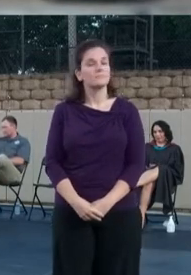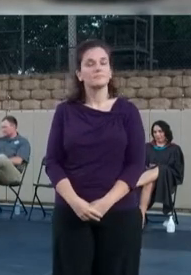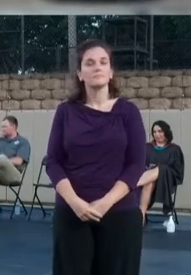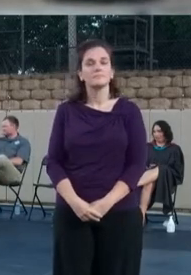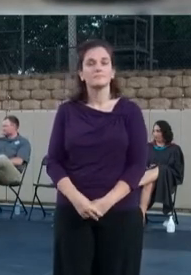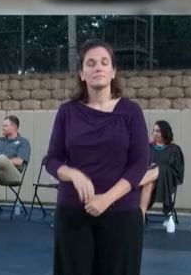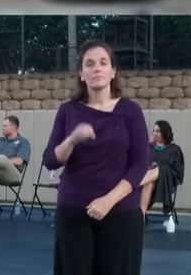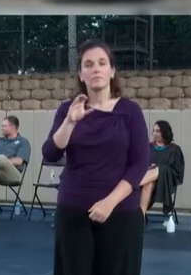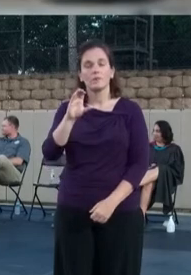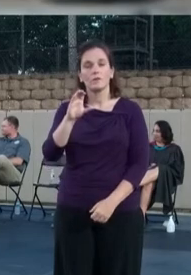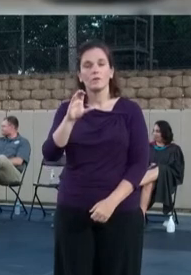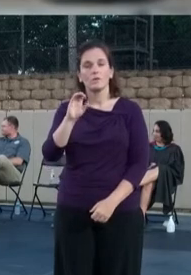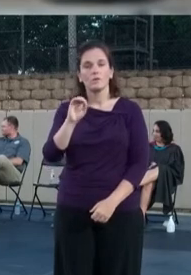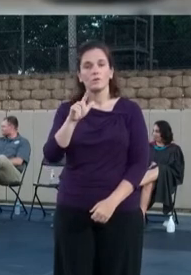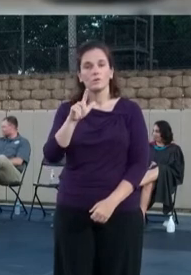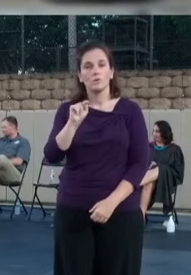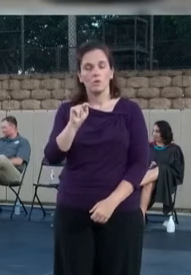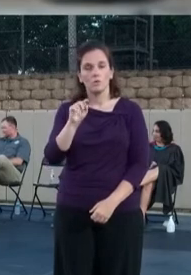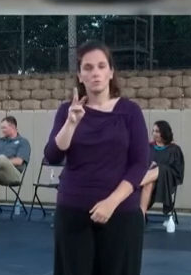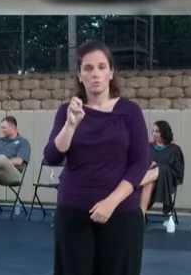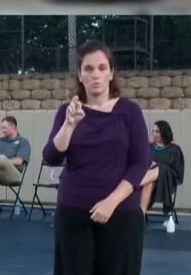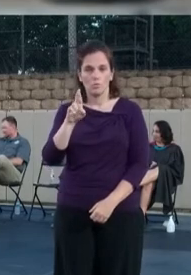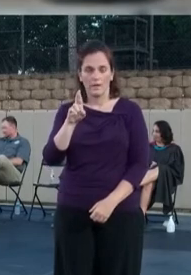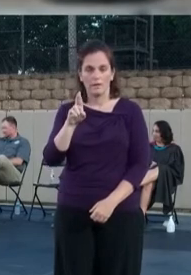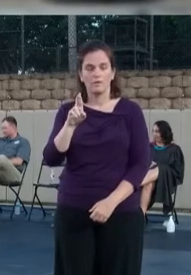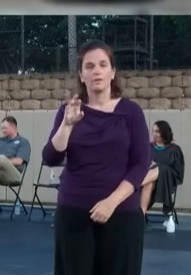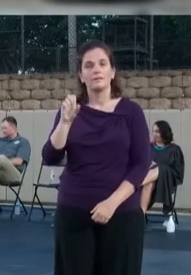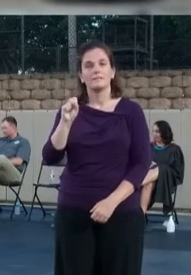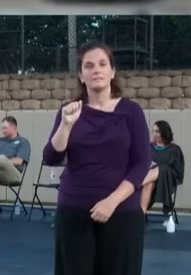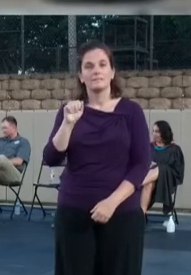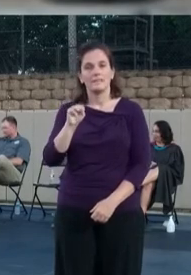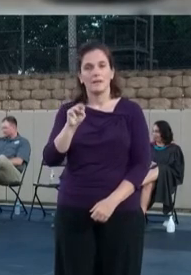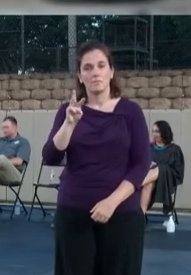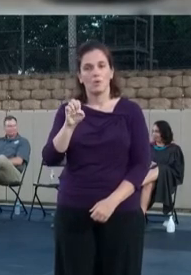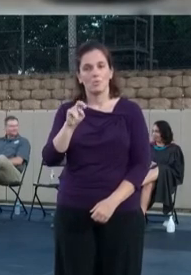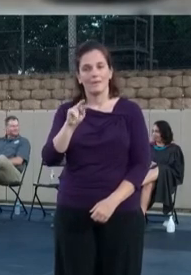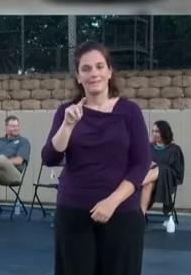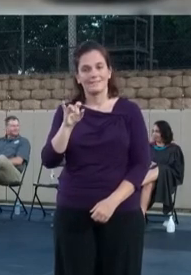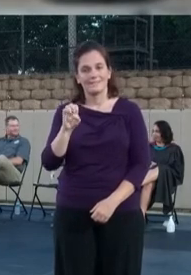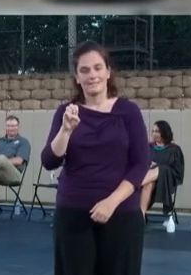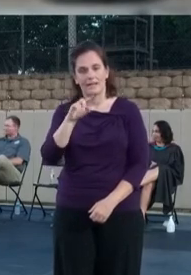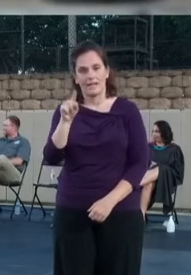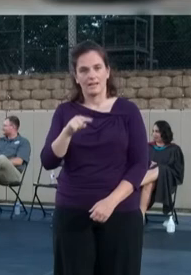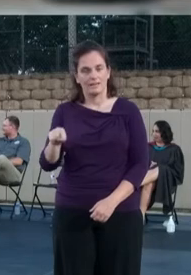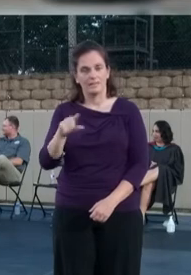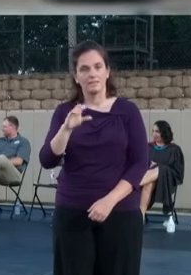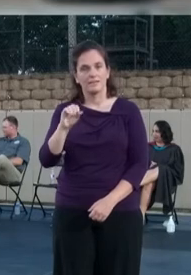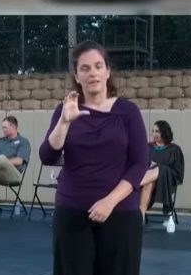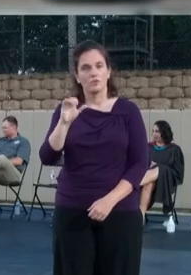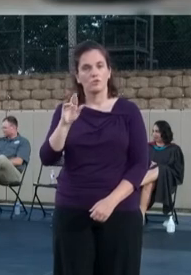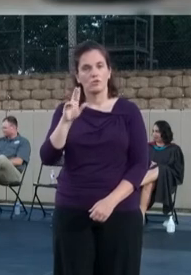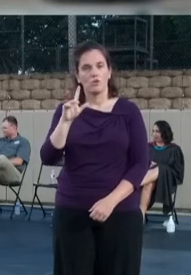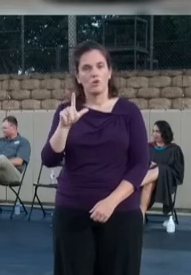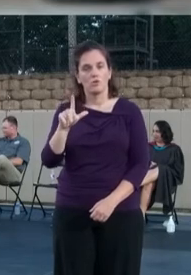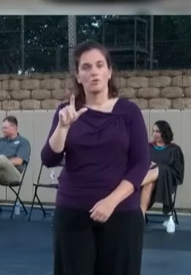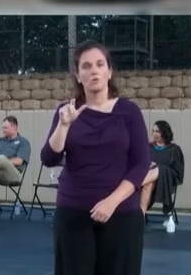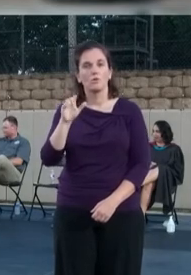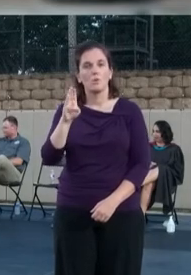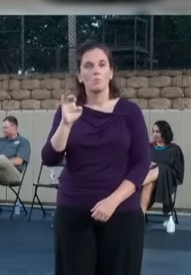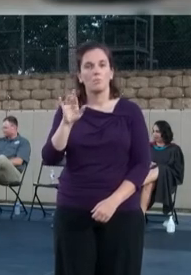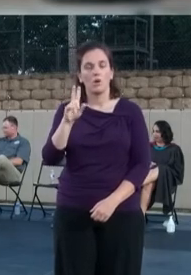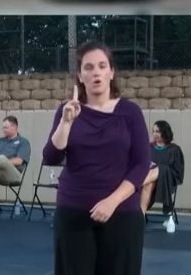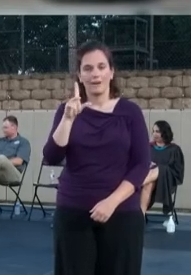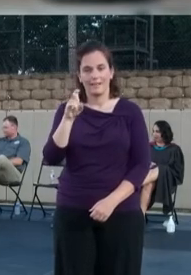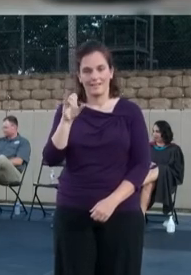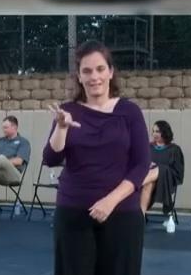Cole Blair, Sam Yantis, and Kale Barkley, the 2-time school record breakers and state